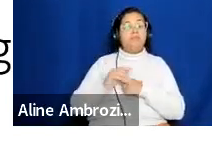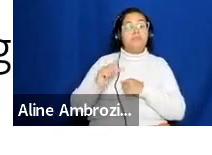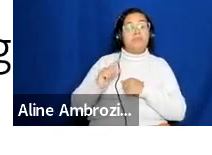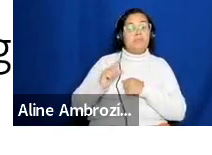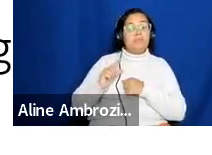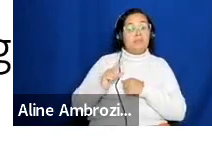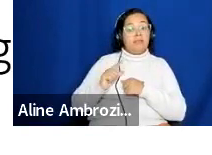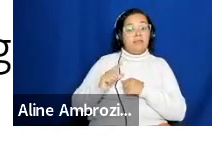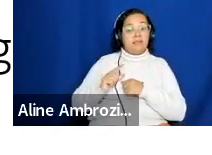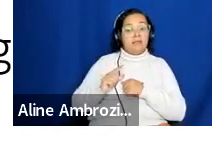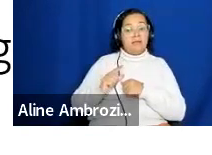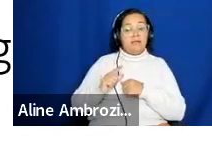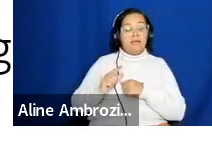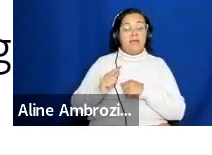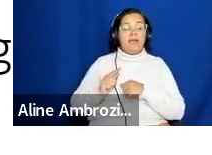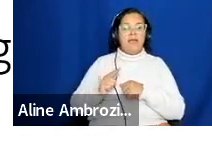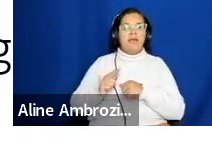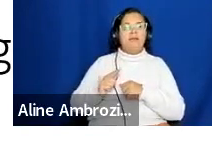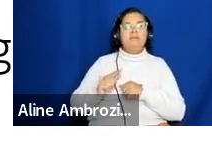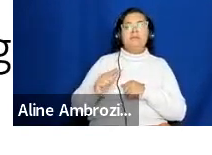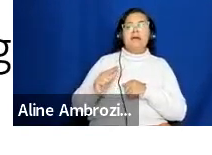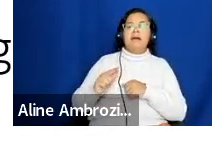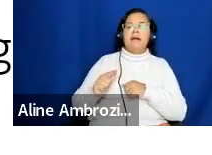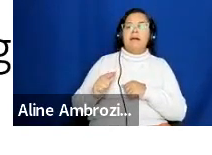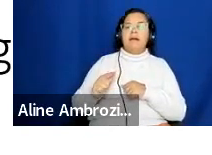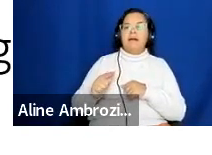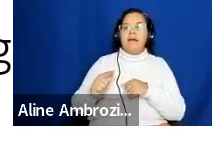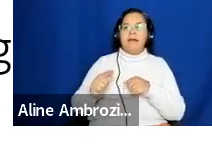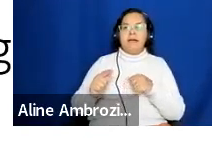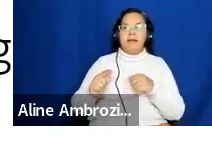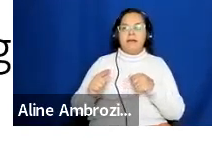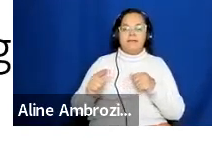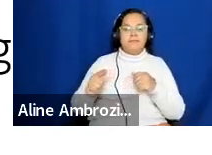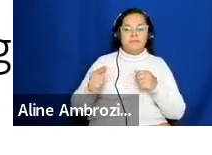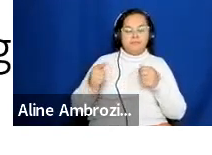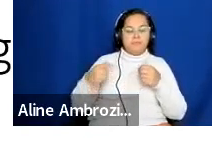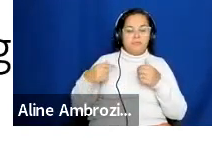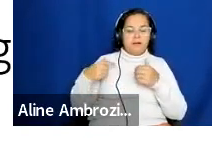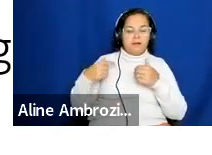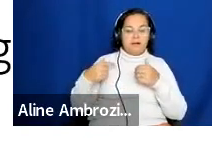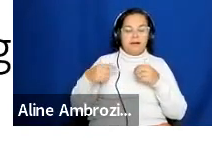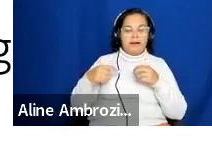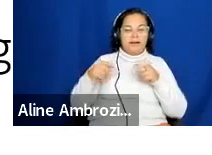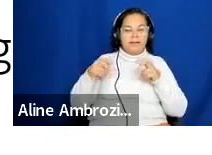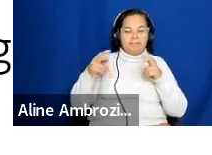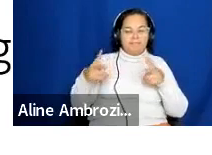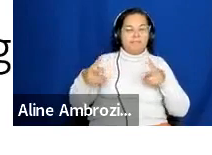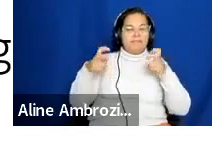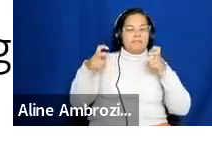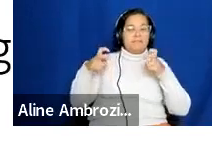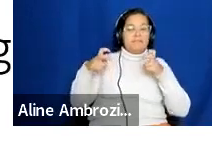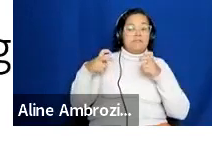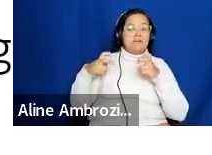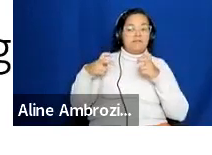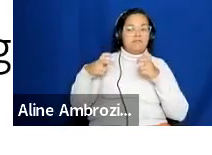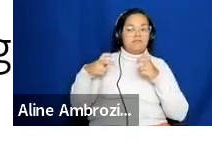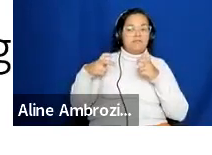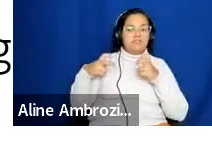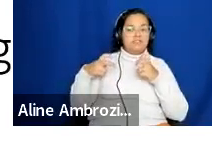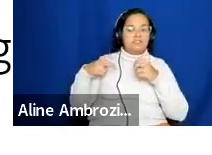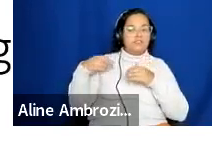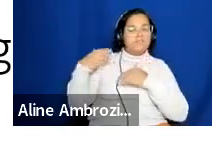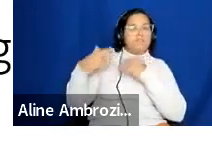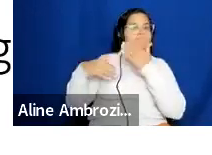his general conclusions, as in what he called himself the progressive epochs in the economic formation